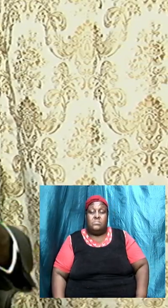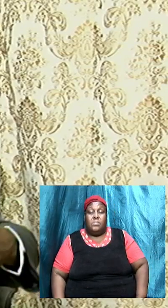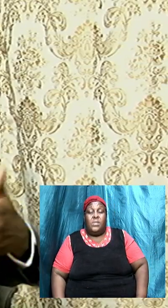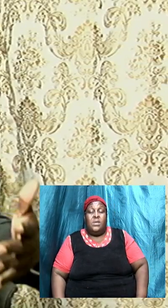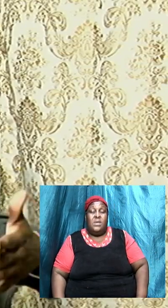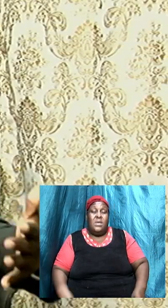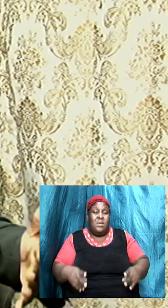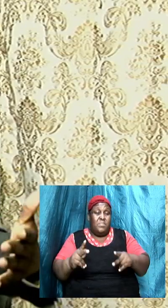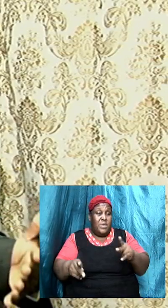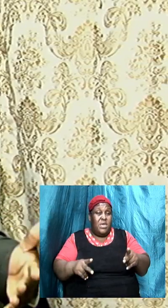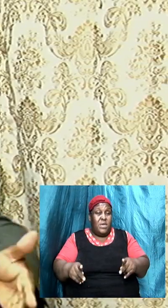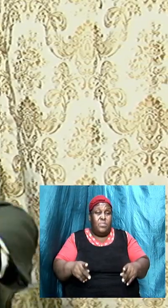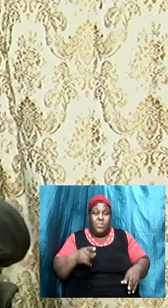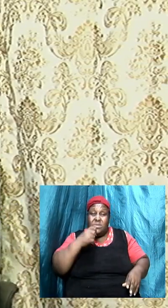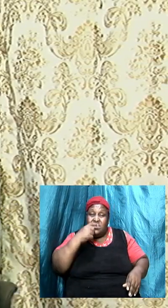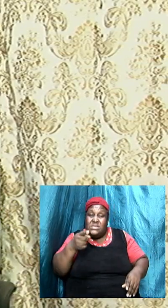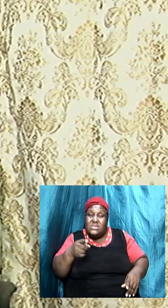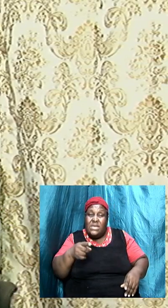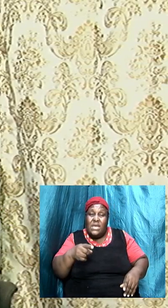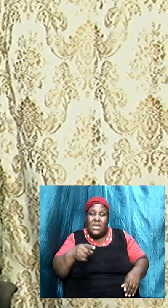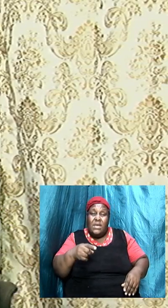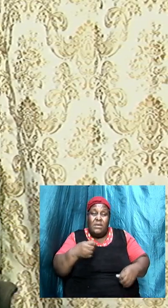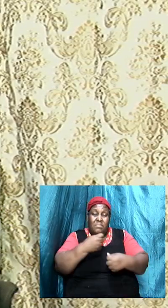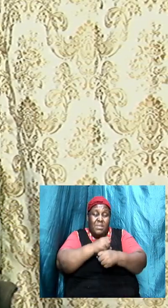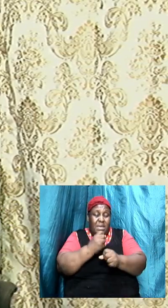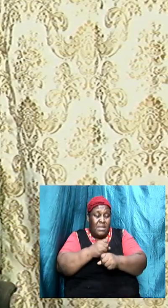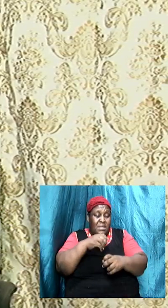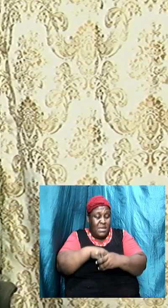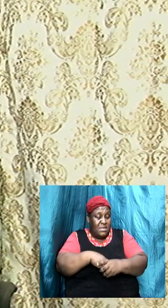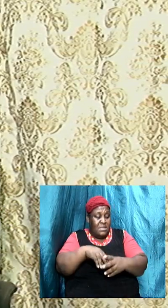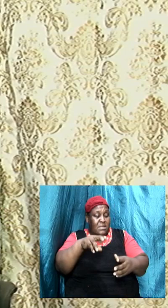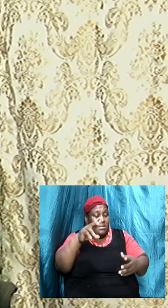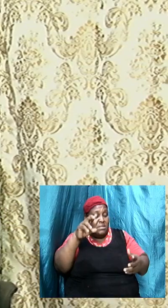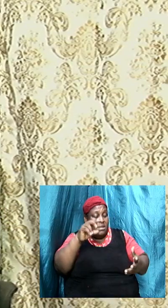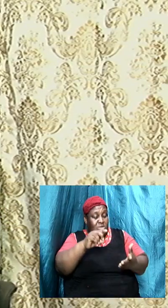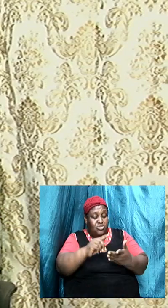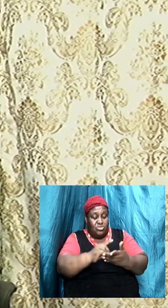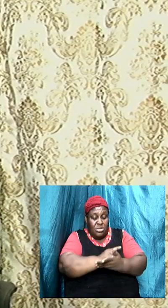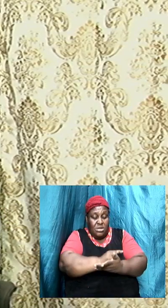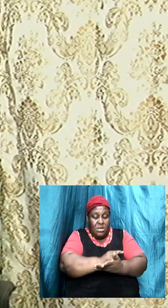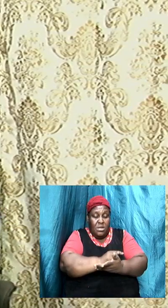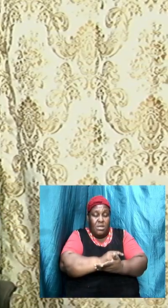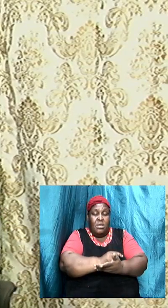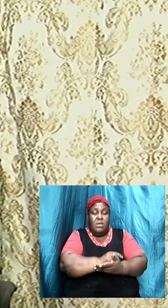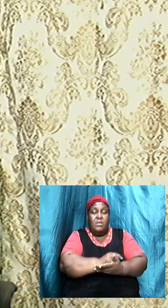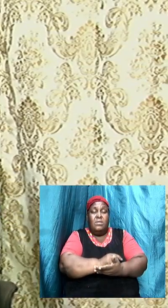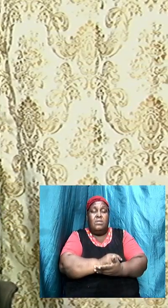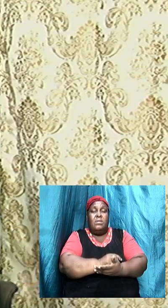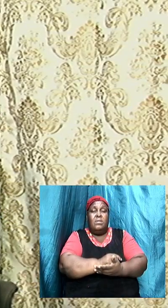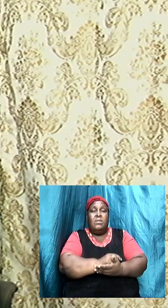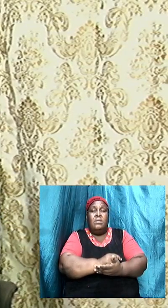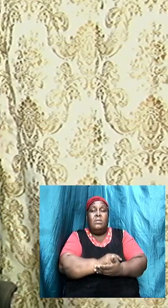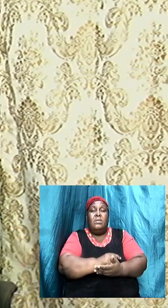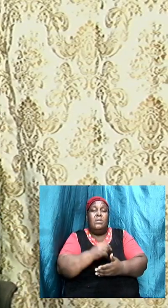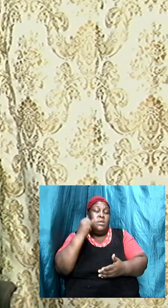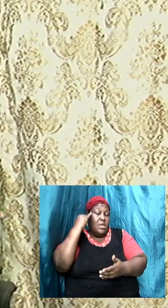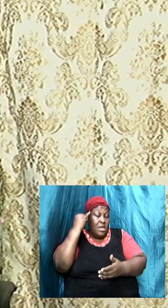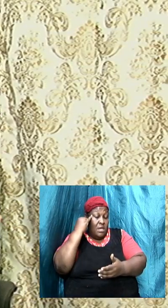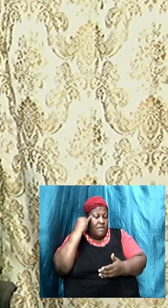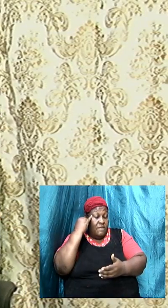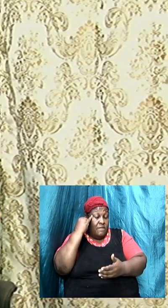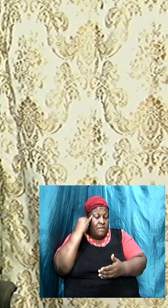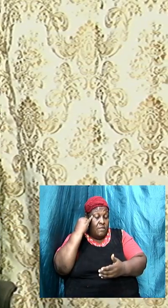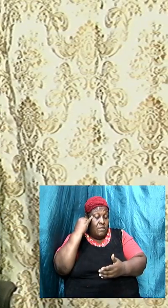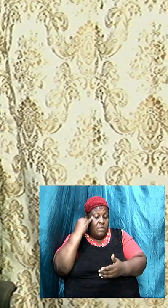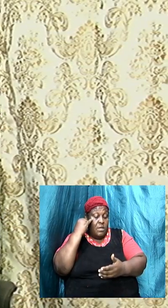And people want to make that in a doctrine, but the Bible says, because if we're going from the Bible, you know, if we're going from our Christian worldview,